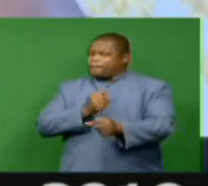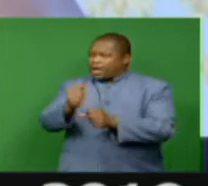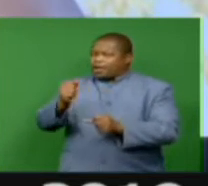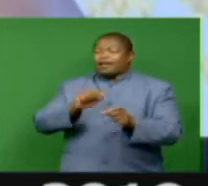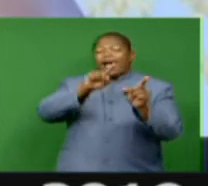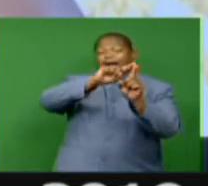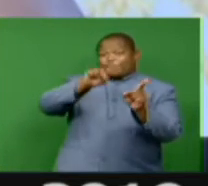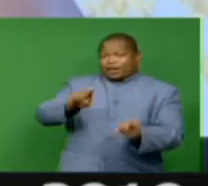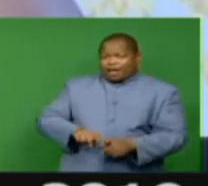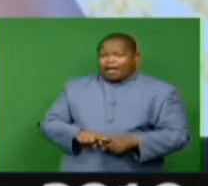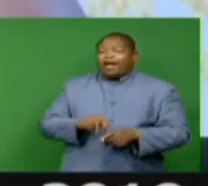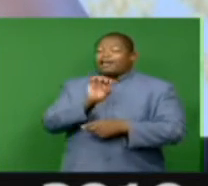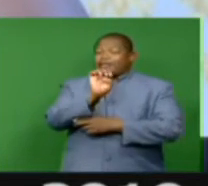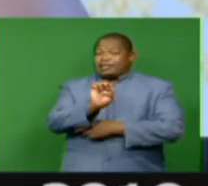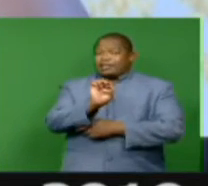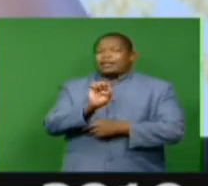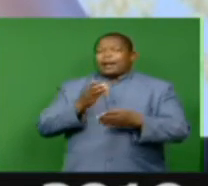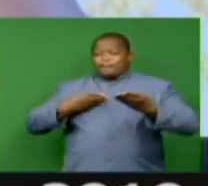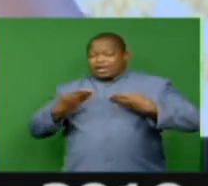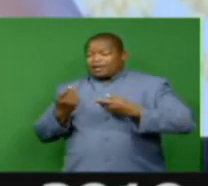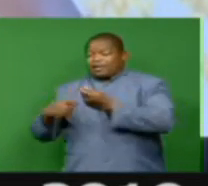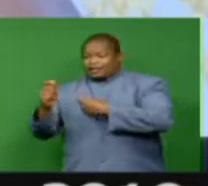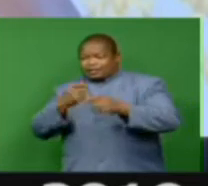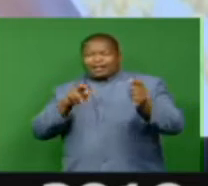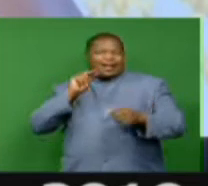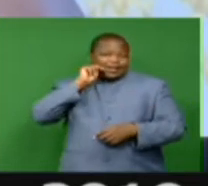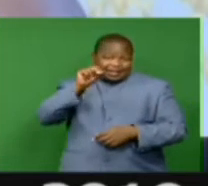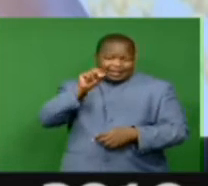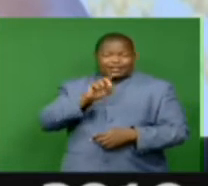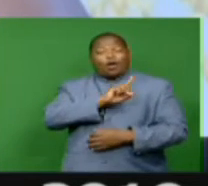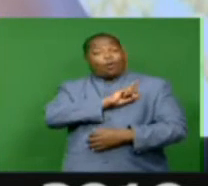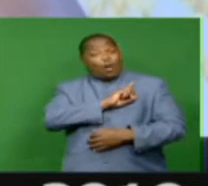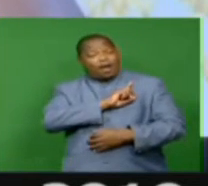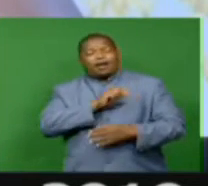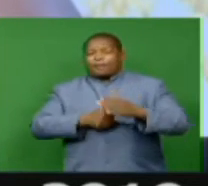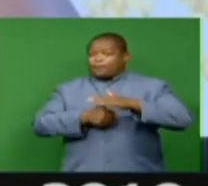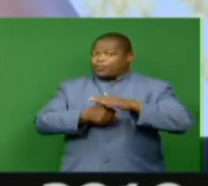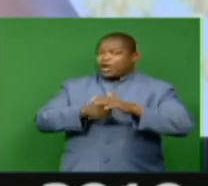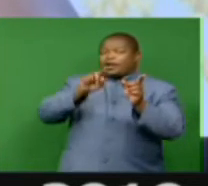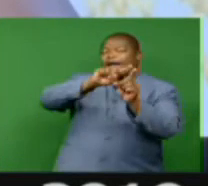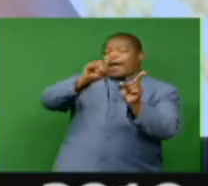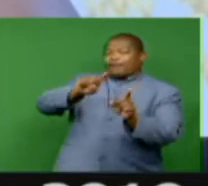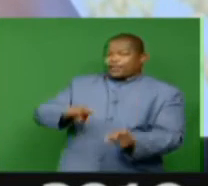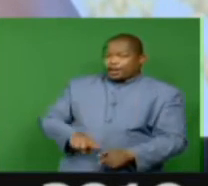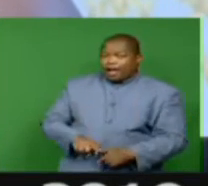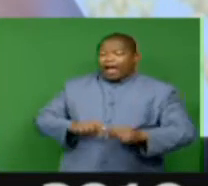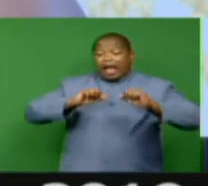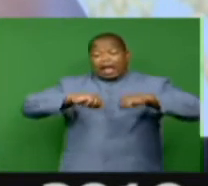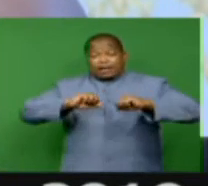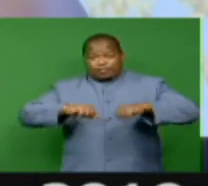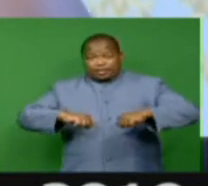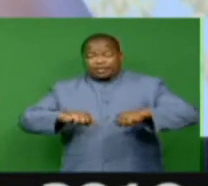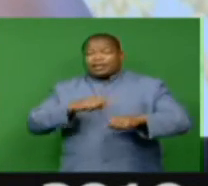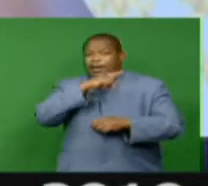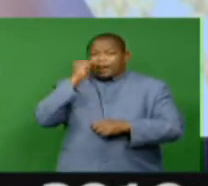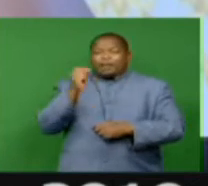in order to enhance and speed up the operationalization of the African Continental Free Trade Area,